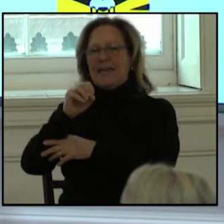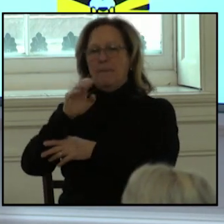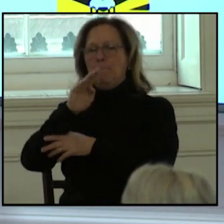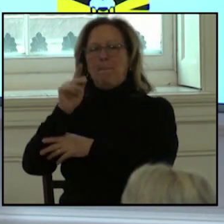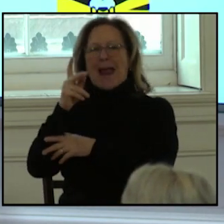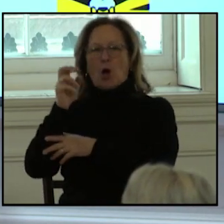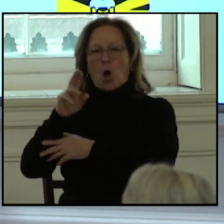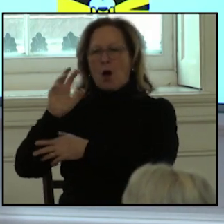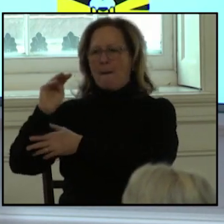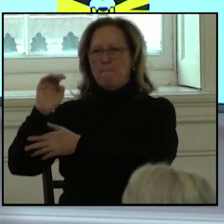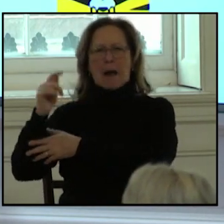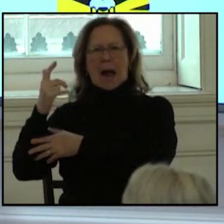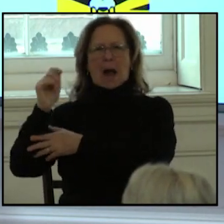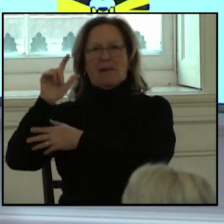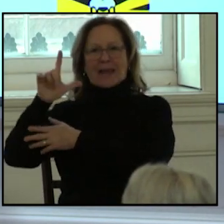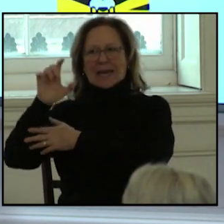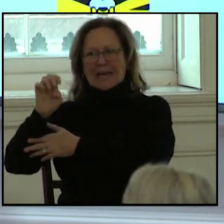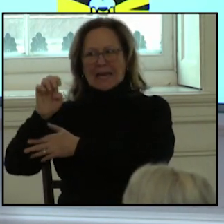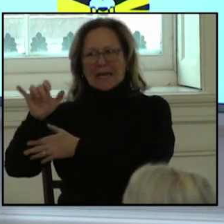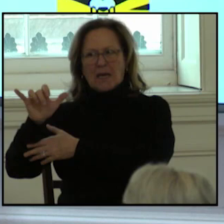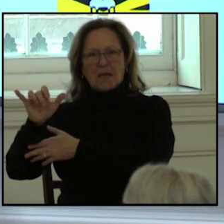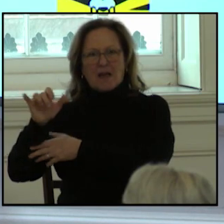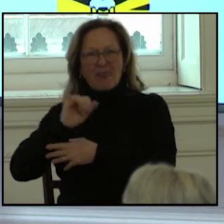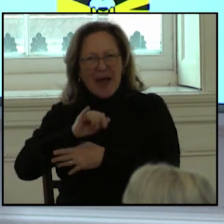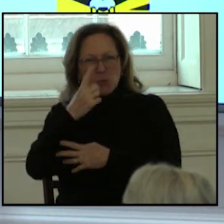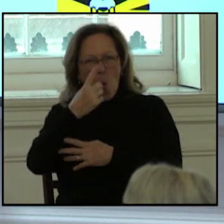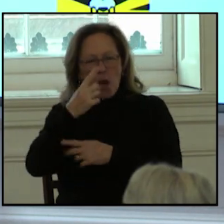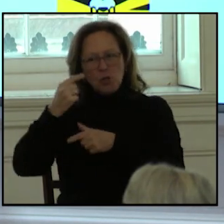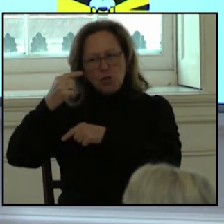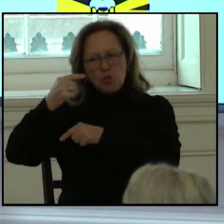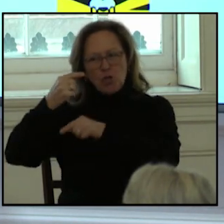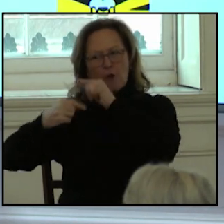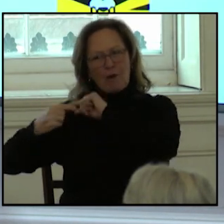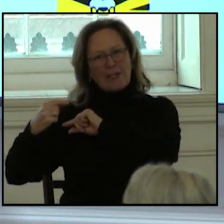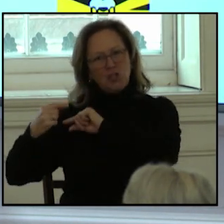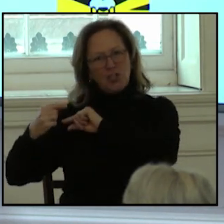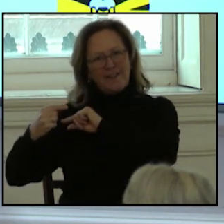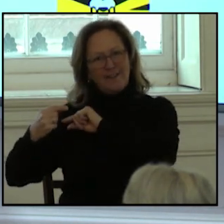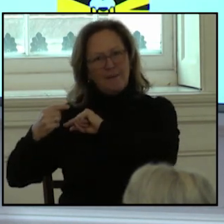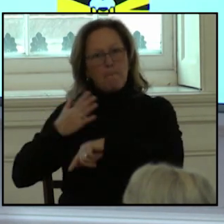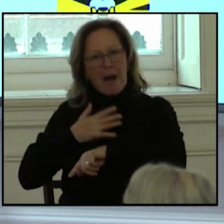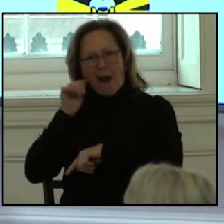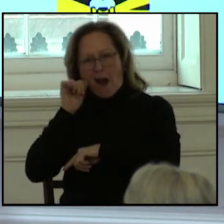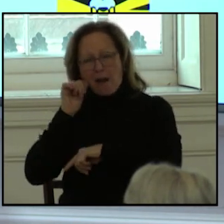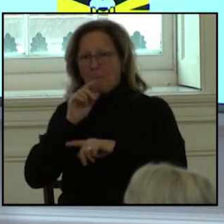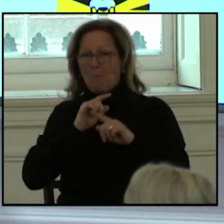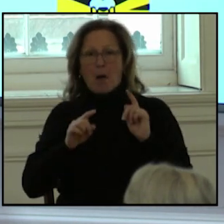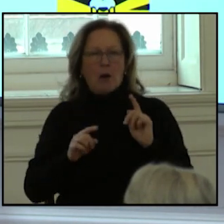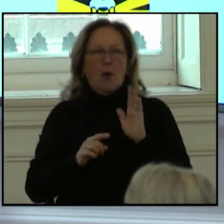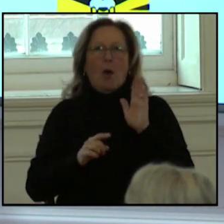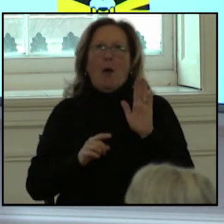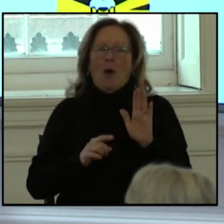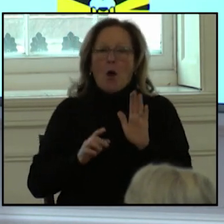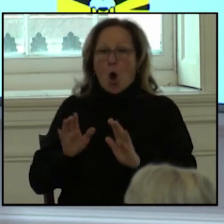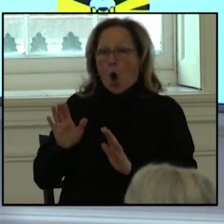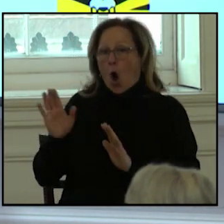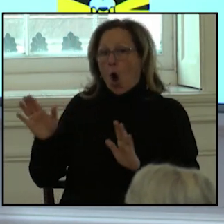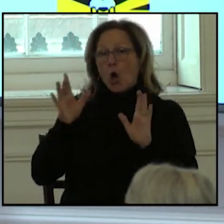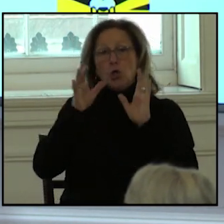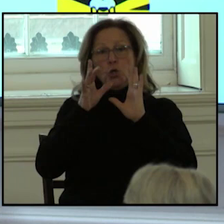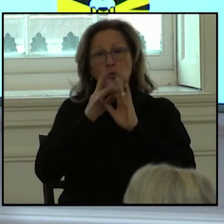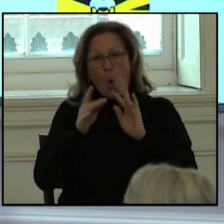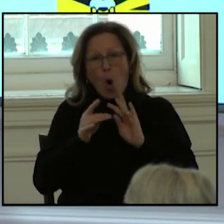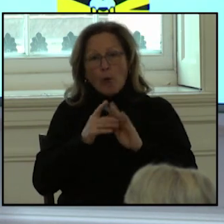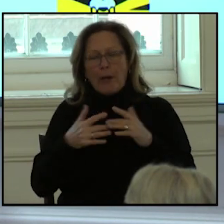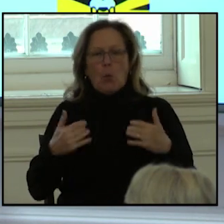my aunt. That's like one generation, right? But her story is vital to be known, and